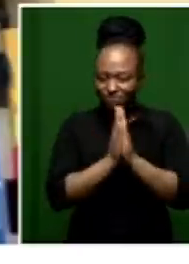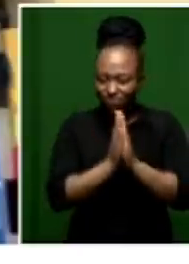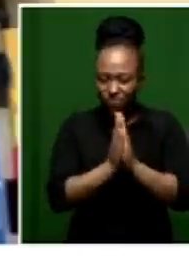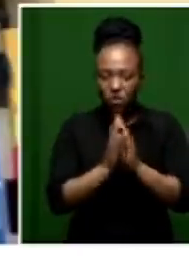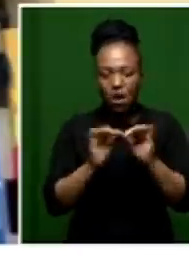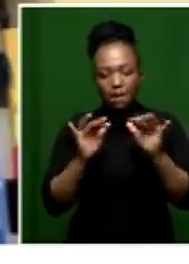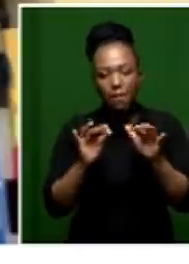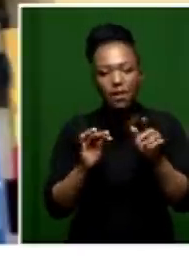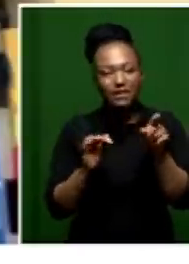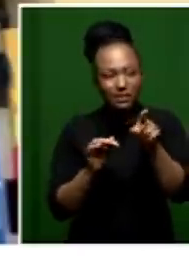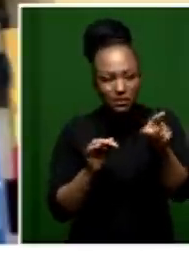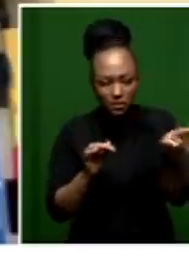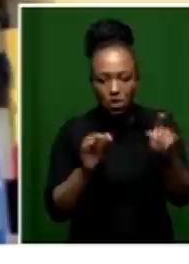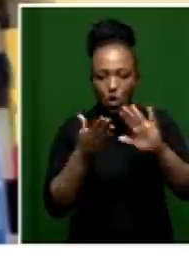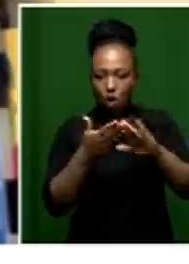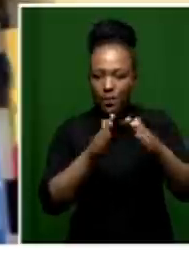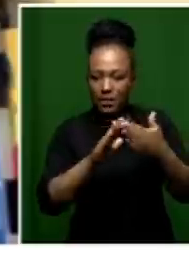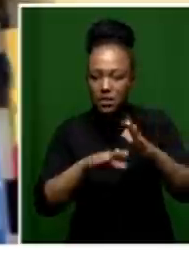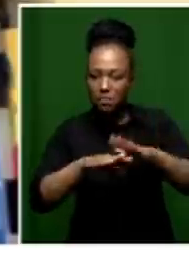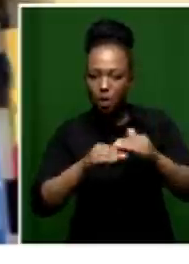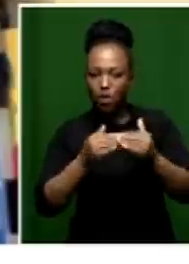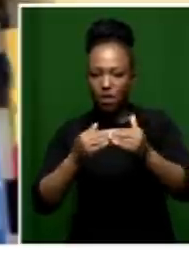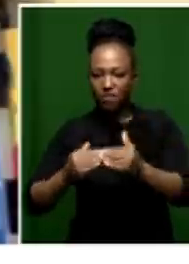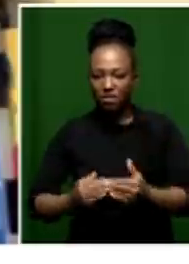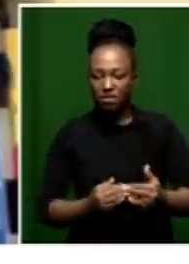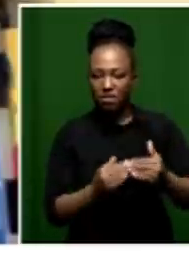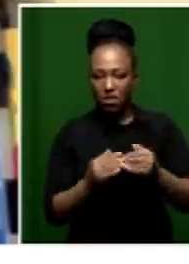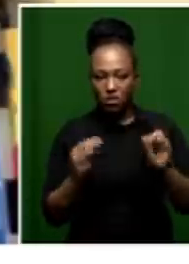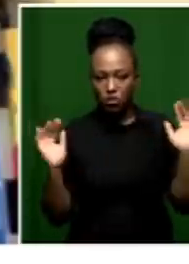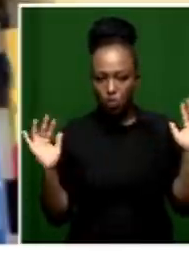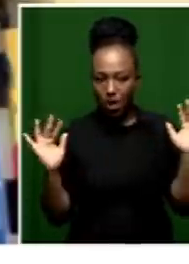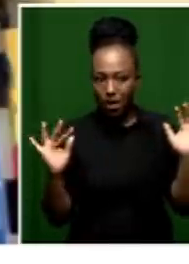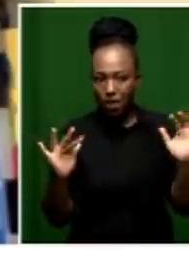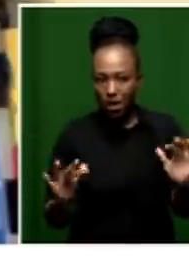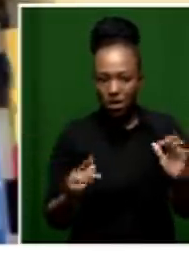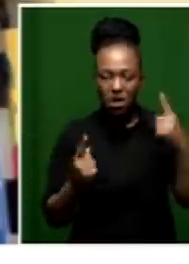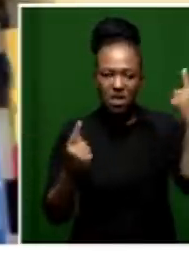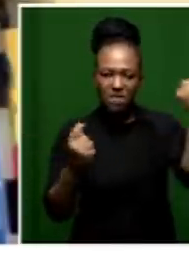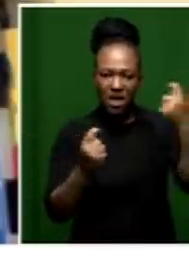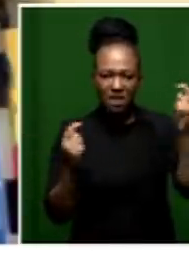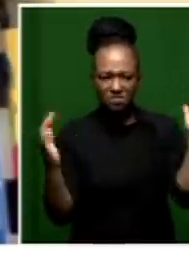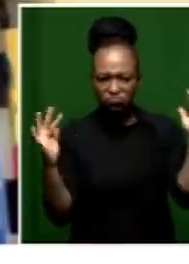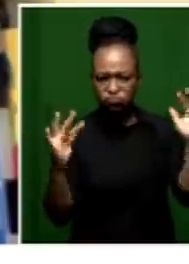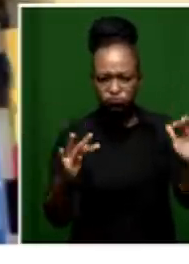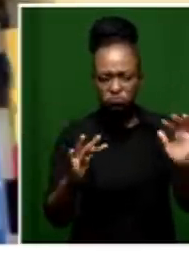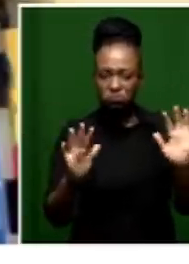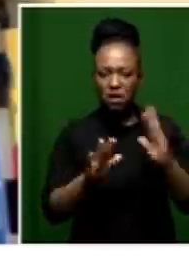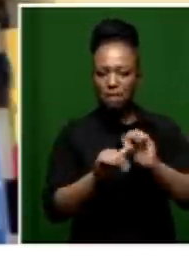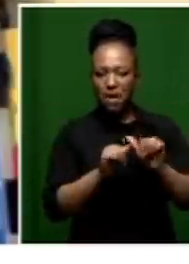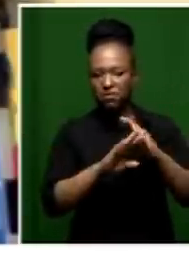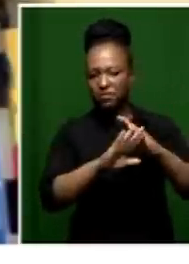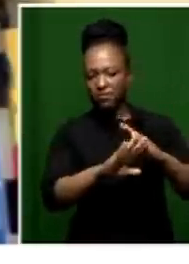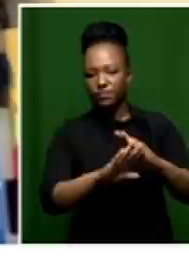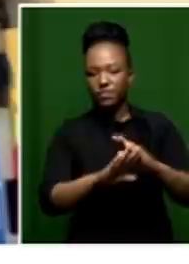public to try to be more cautious with gatherings and super spreading events, yeah. None of us,